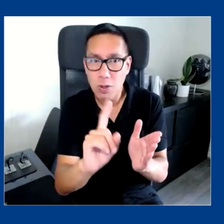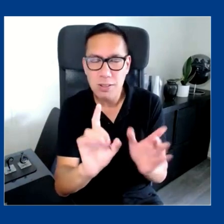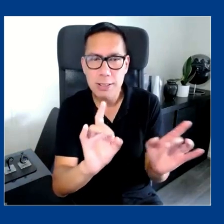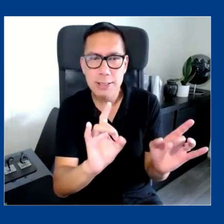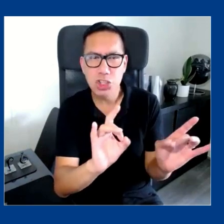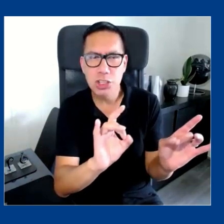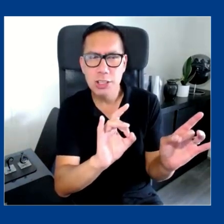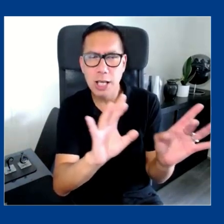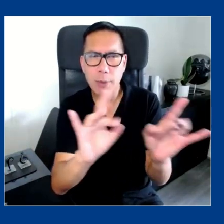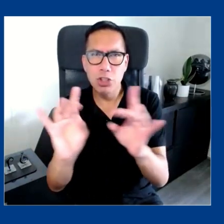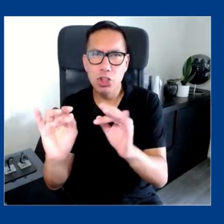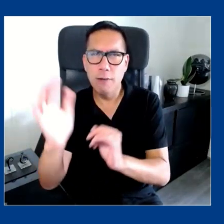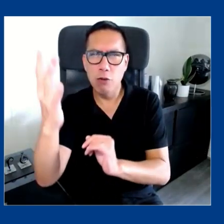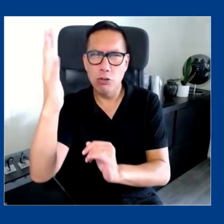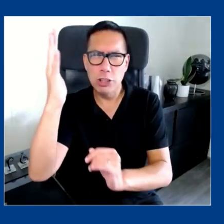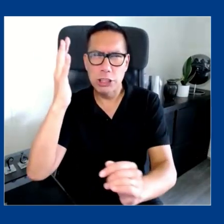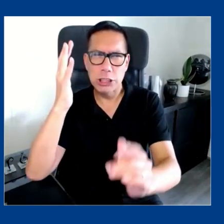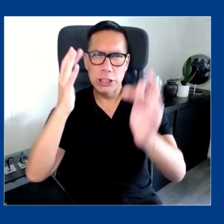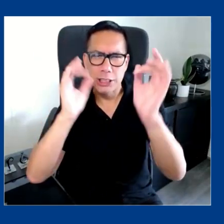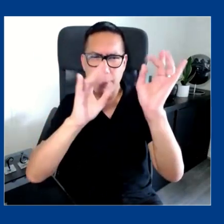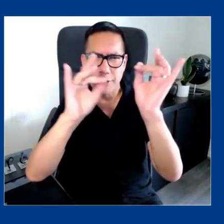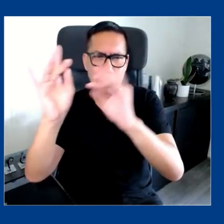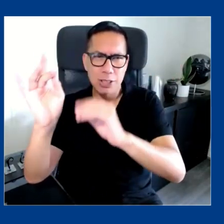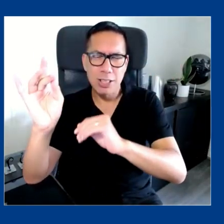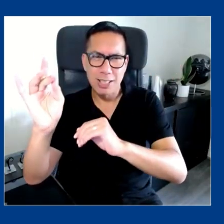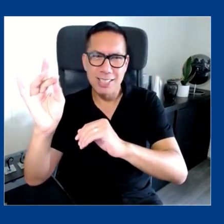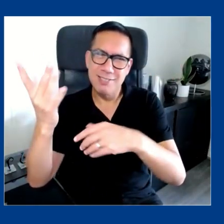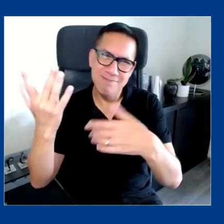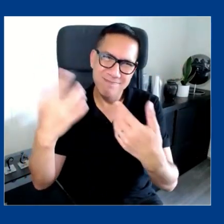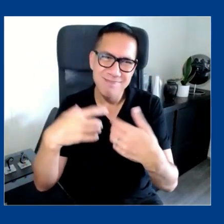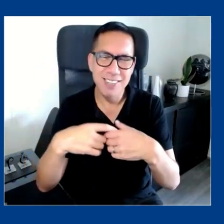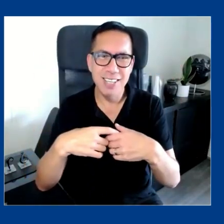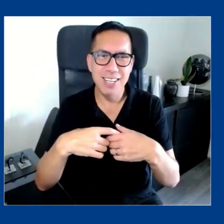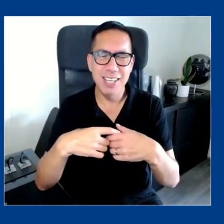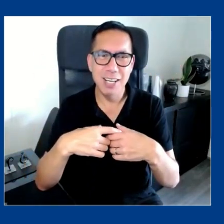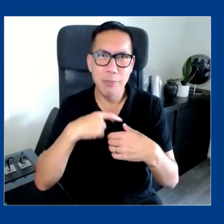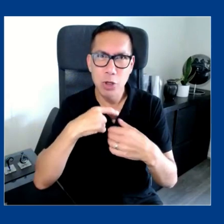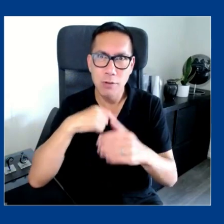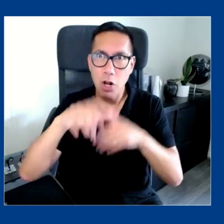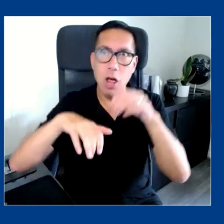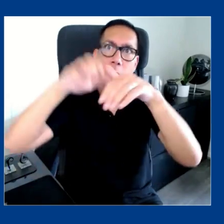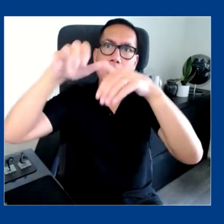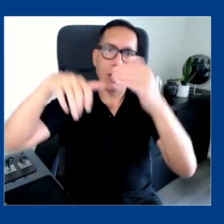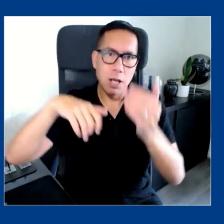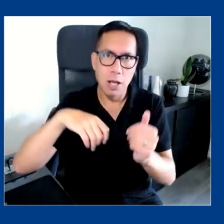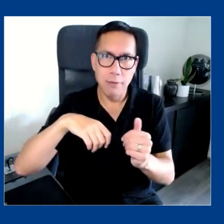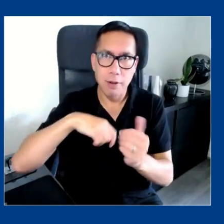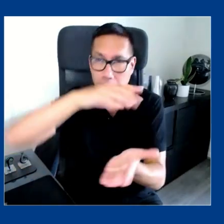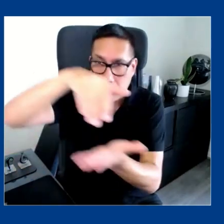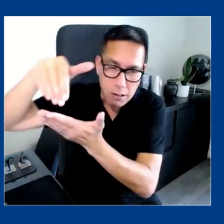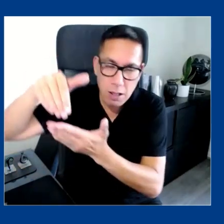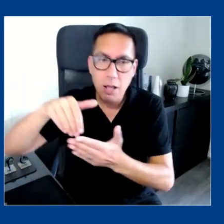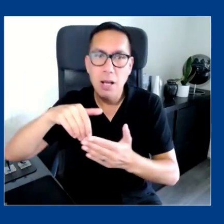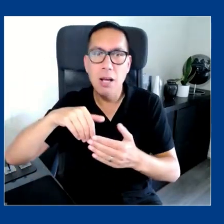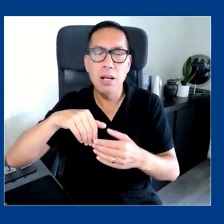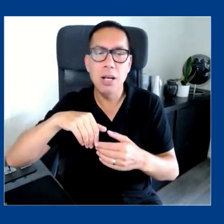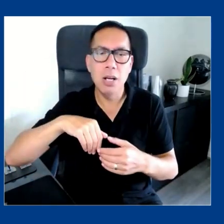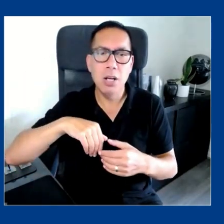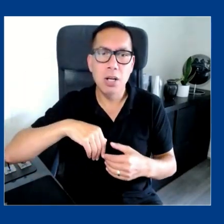of the forests because of the logging, and so people have, especially young generations, have